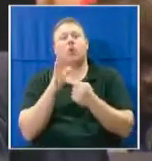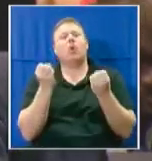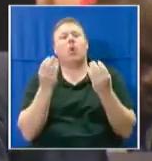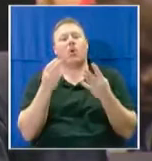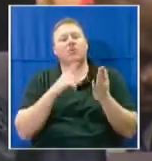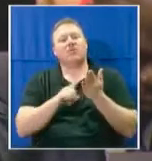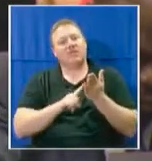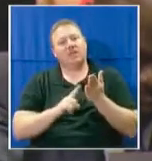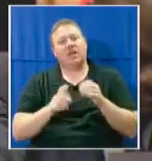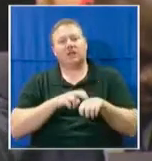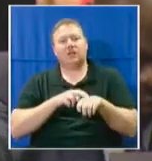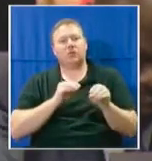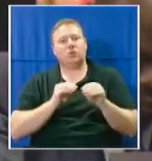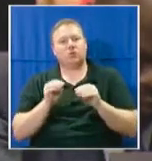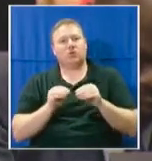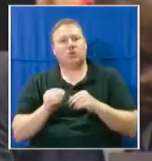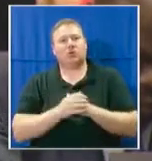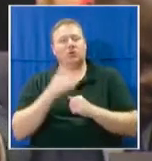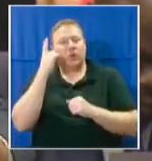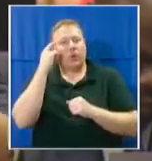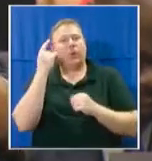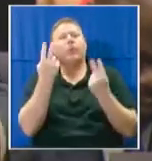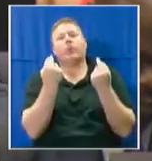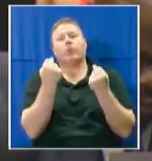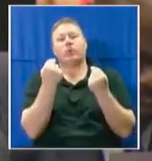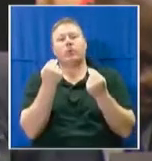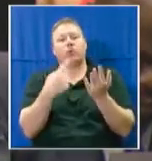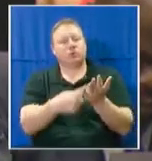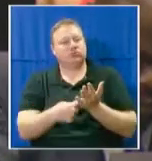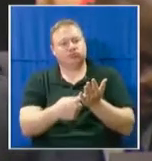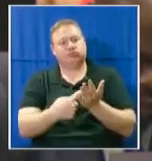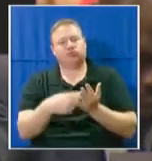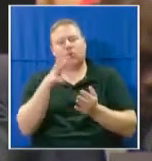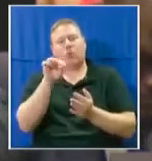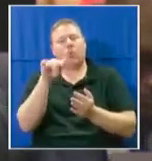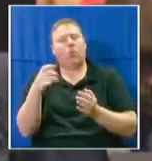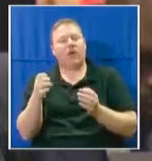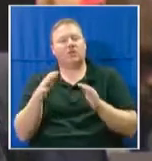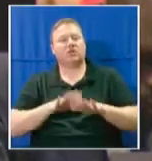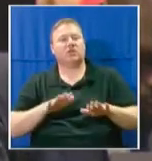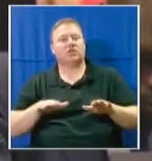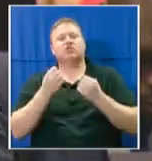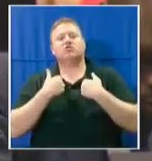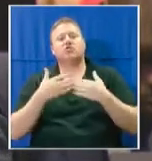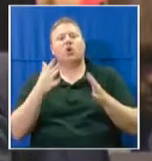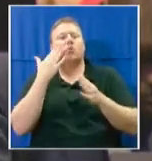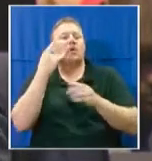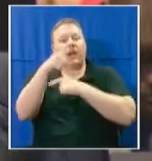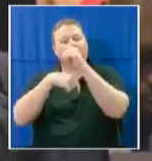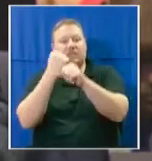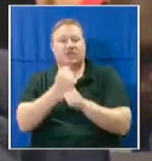be sorted out, but we know that the new negotiations for the next wage settlement will start next year. And